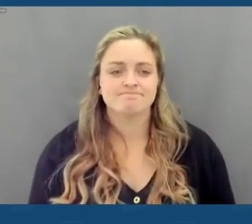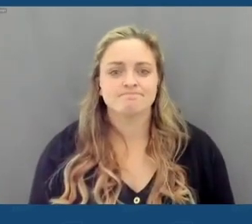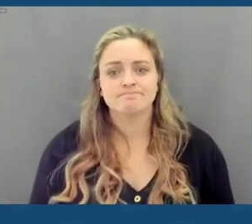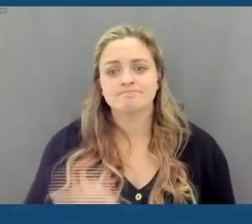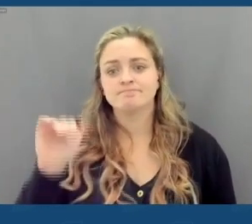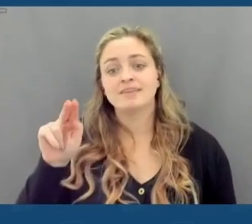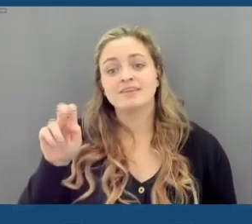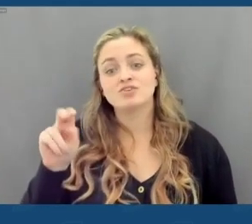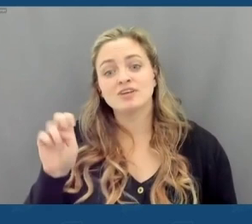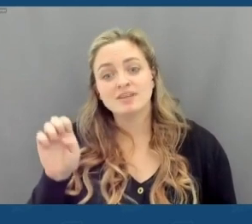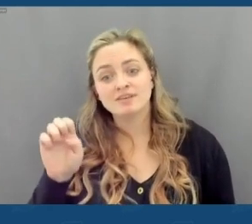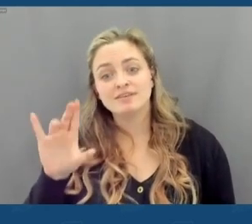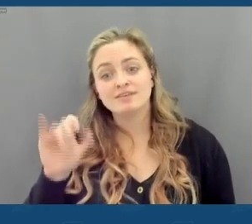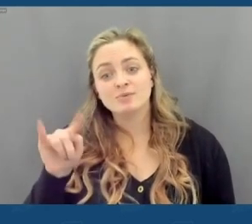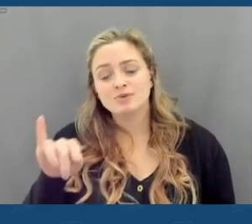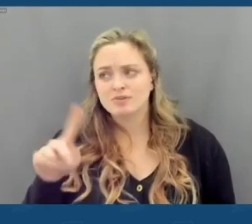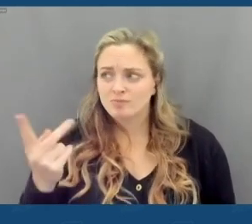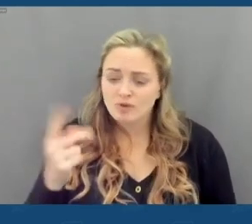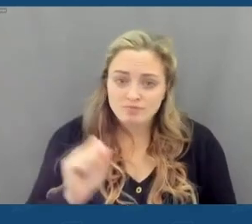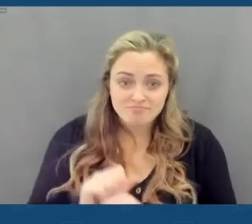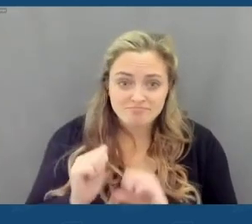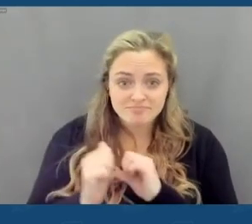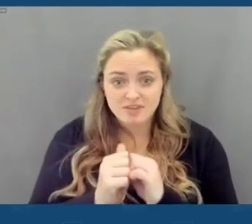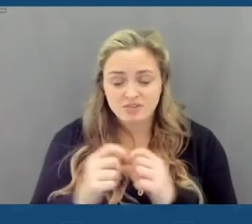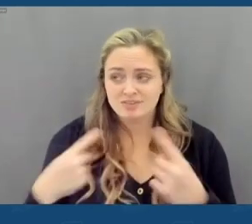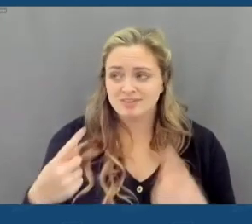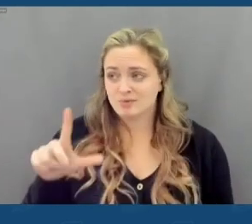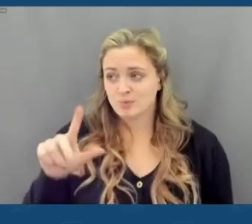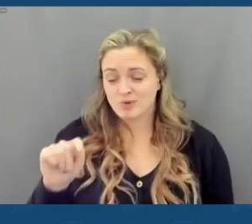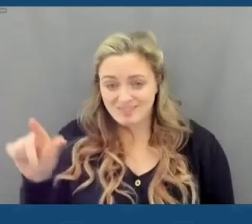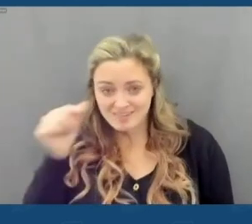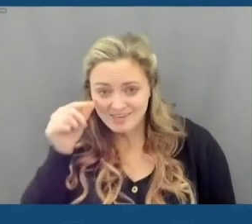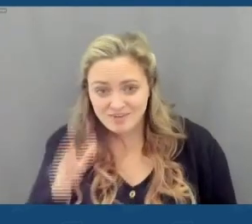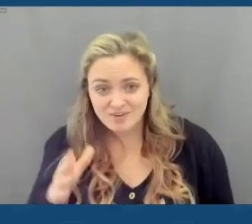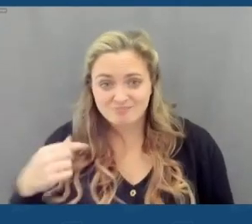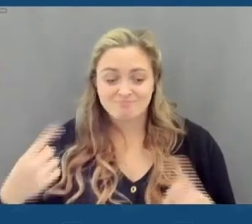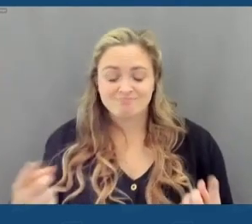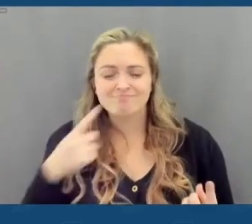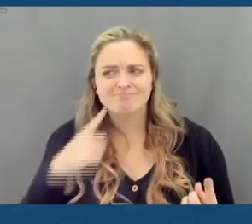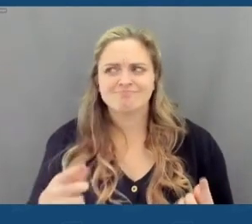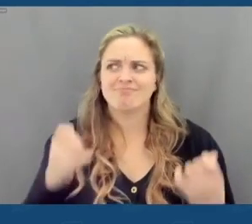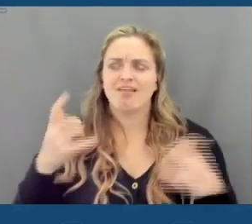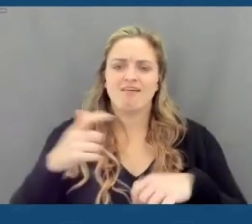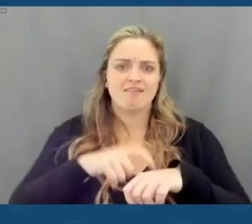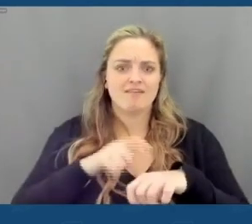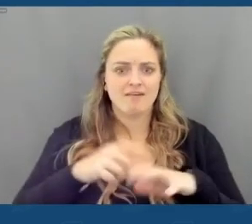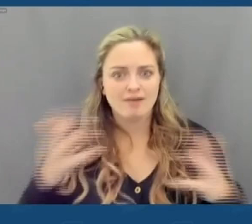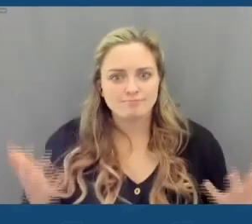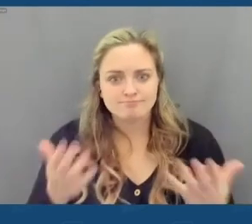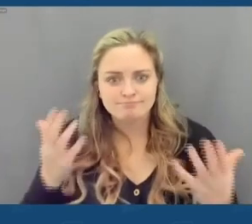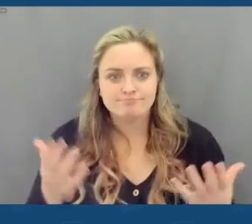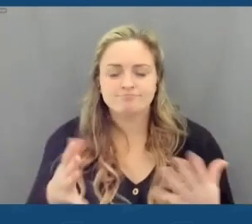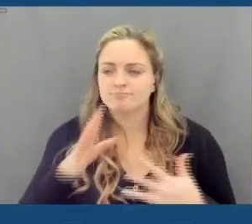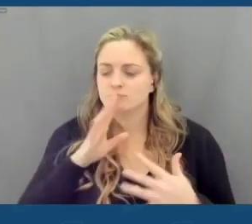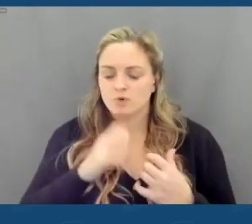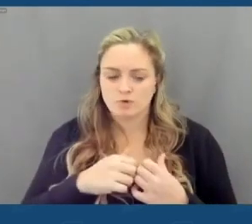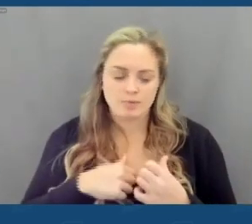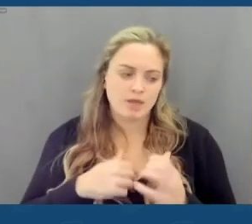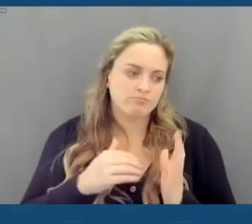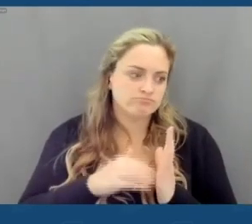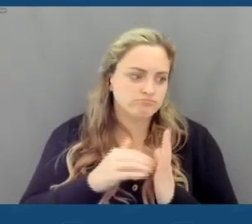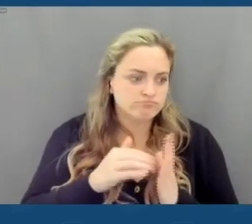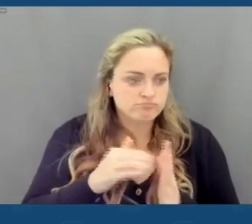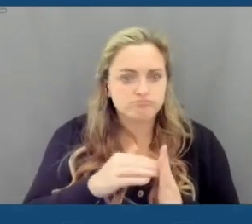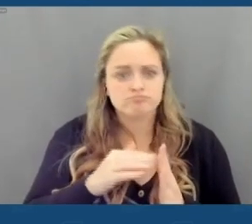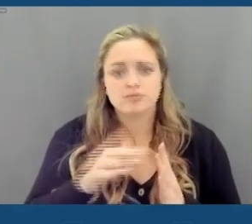Esposito, we've worked together since my lieutenant governor days, and I spent a lot of time out here, and you talk to me nonstop about how you are